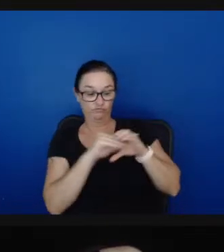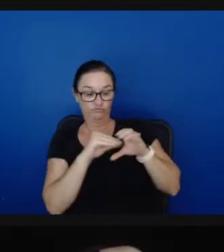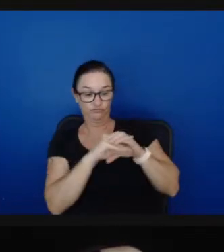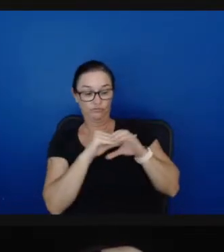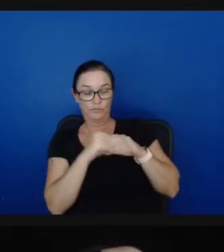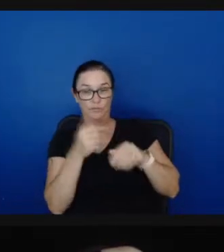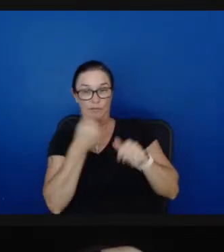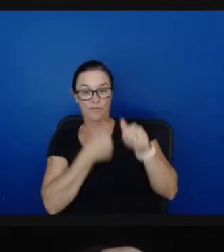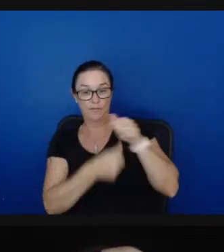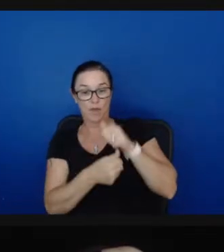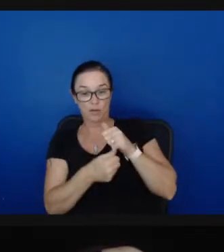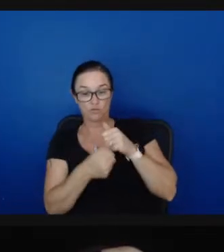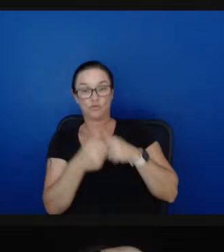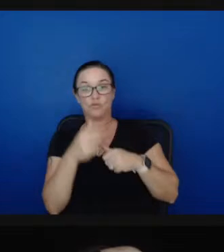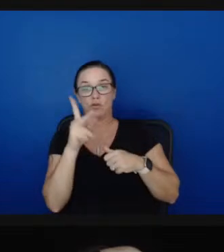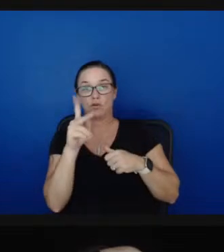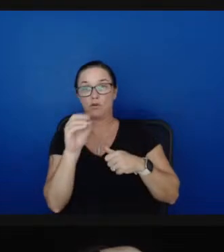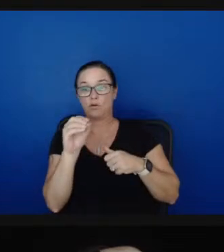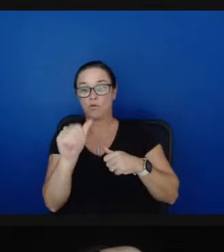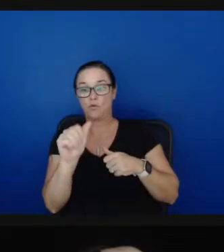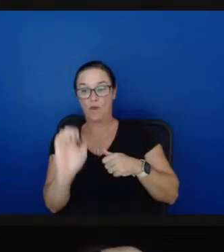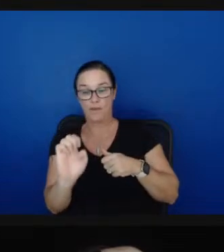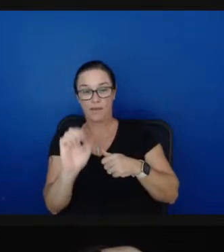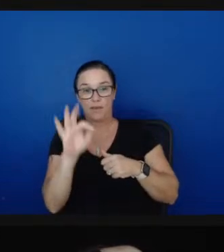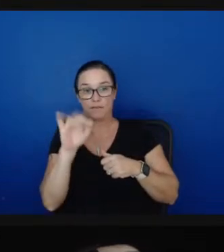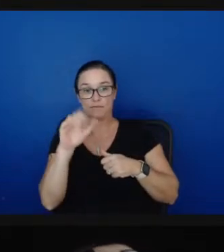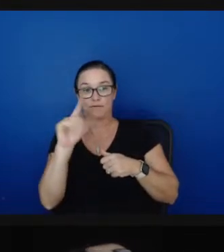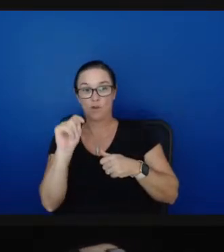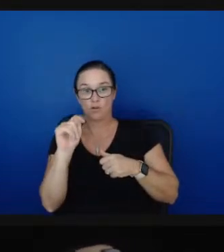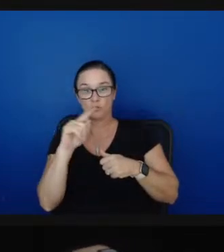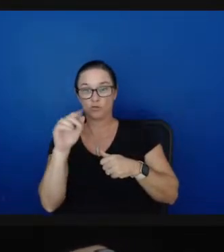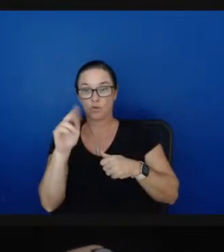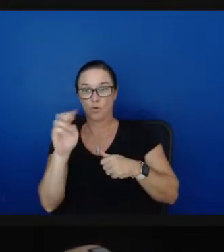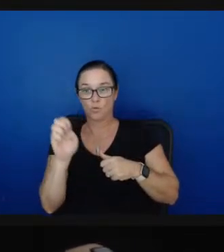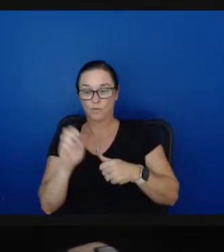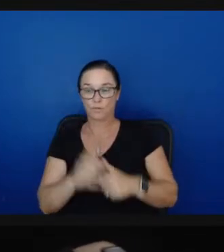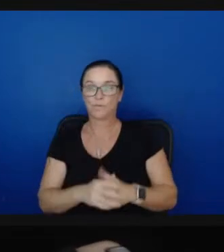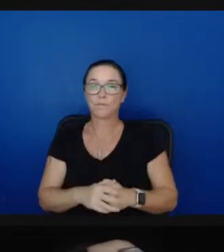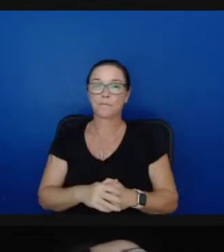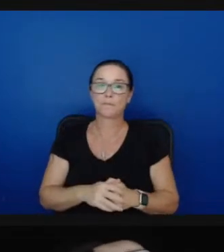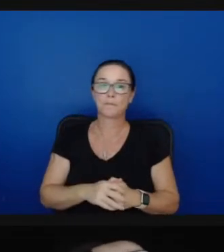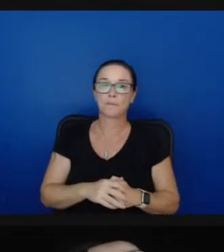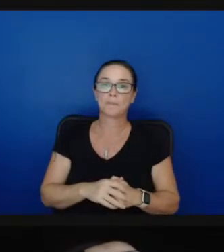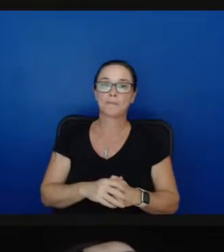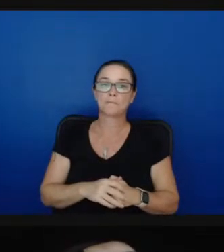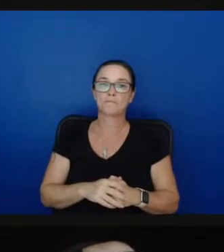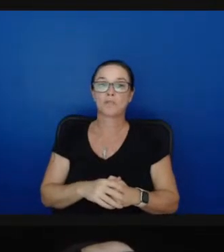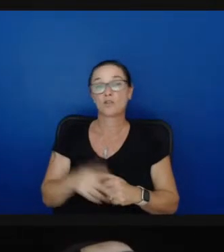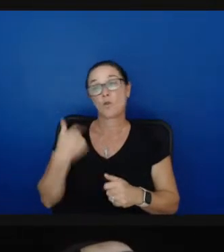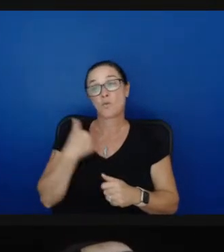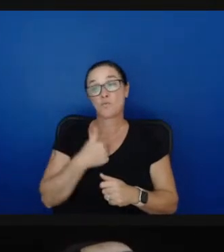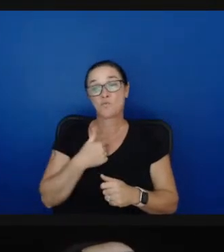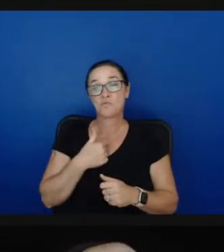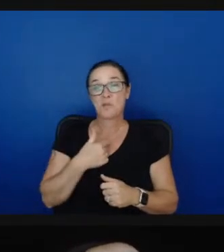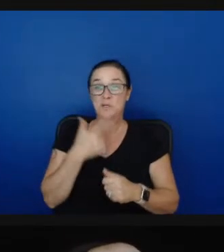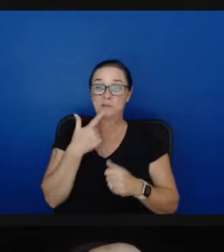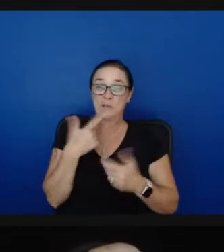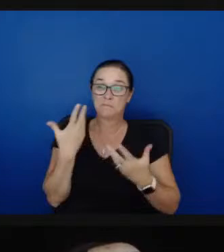fault zone? That's the hanging question, and as we keep saying, we'll wait and see.